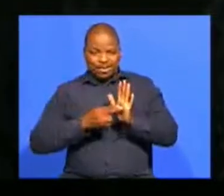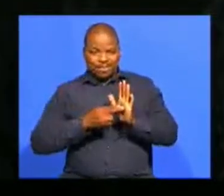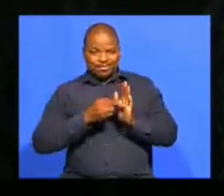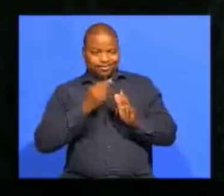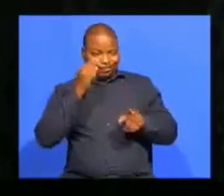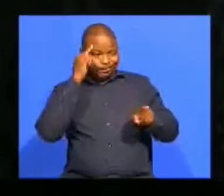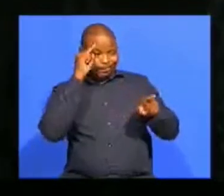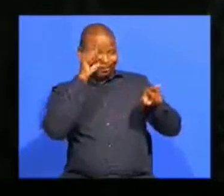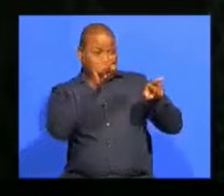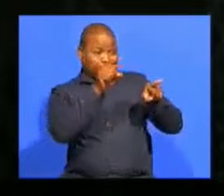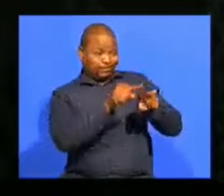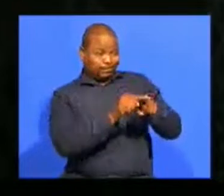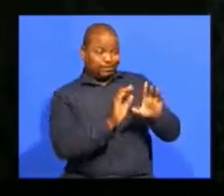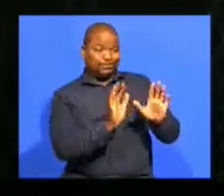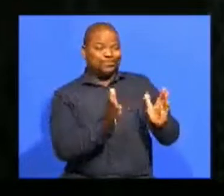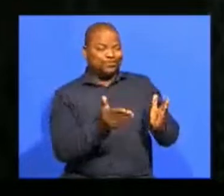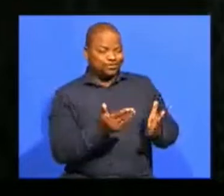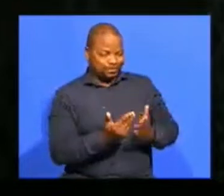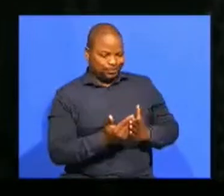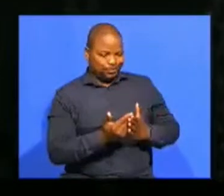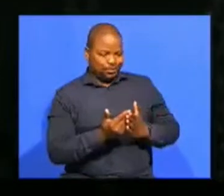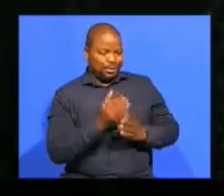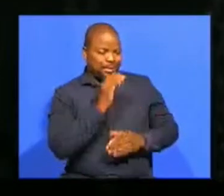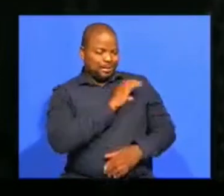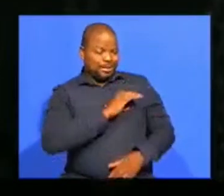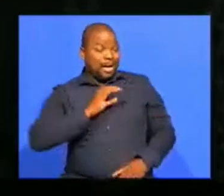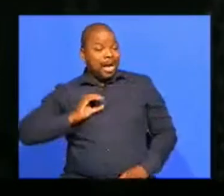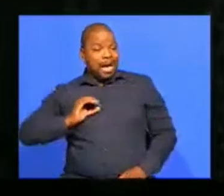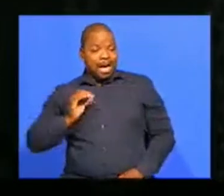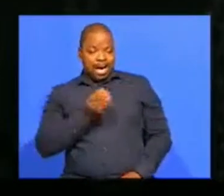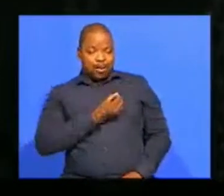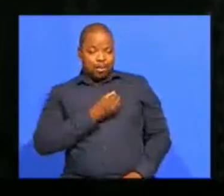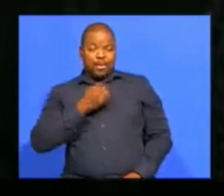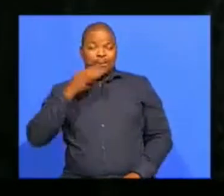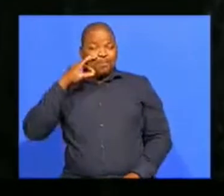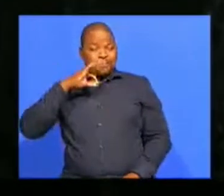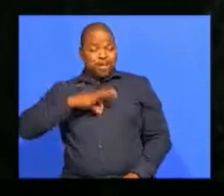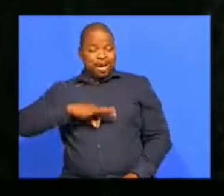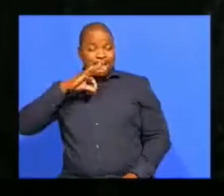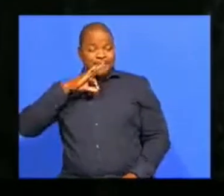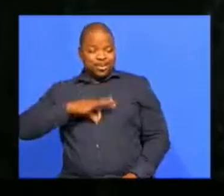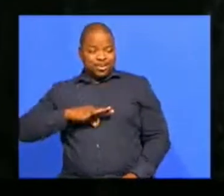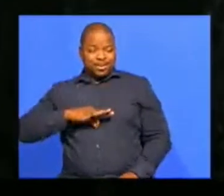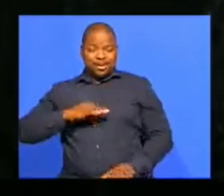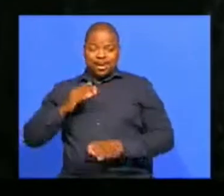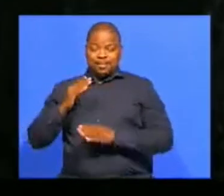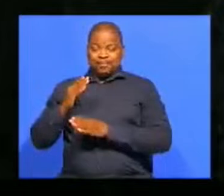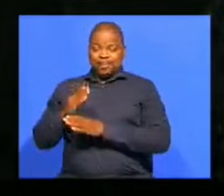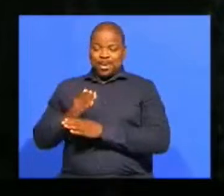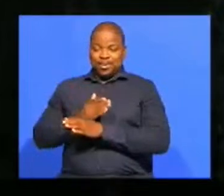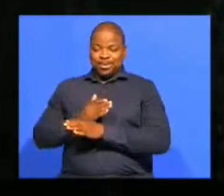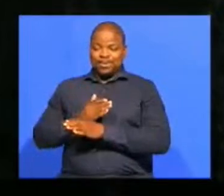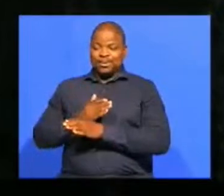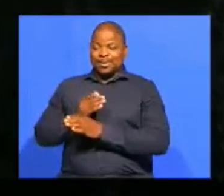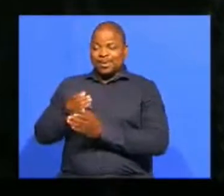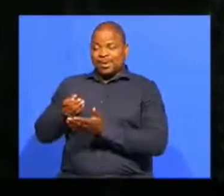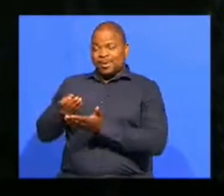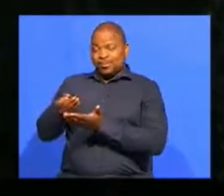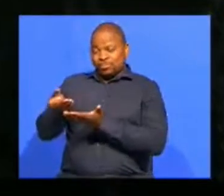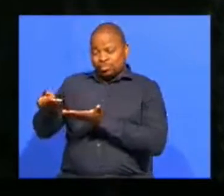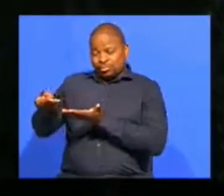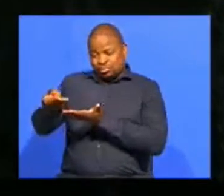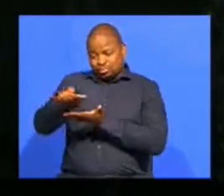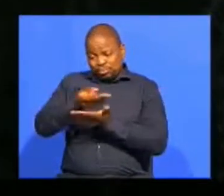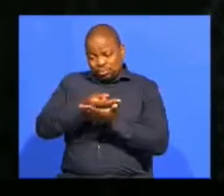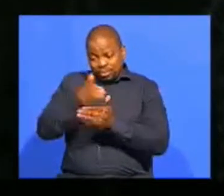to agreements, it is our citizens who benefit out of enhanced revenue,